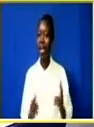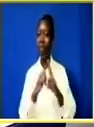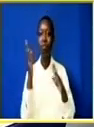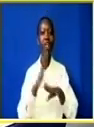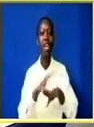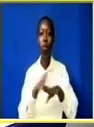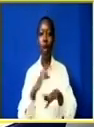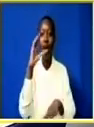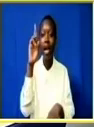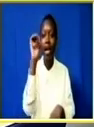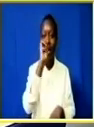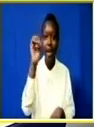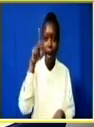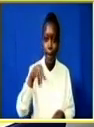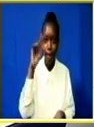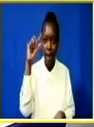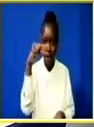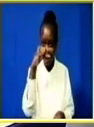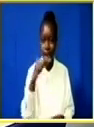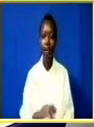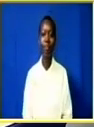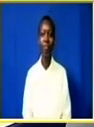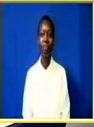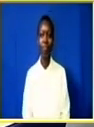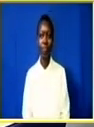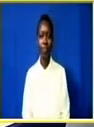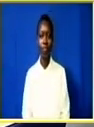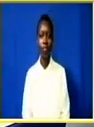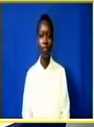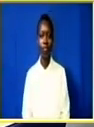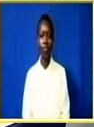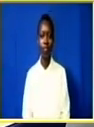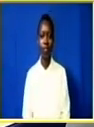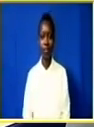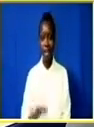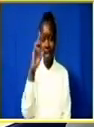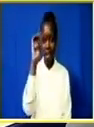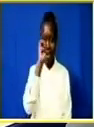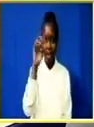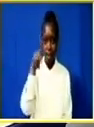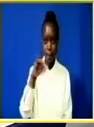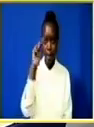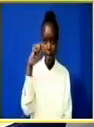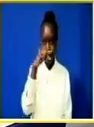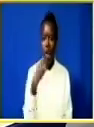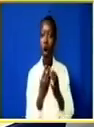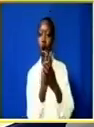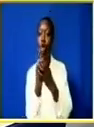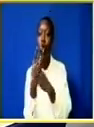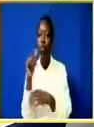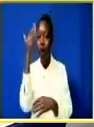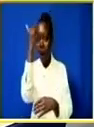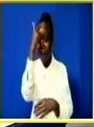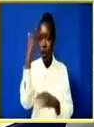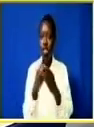They're called creeping. Sounds so creepy. Creeping crops. And that's why I was doing that. Yeah, they're so creepy. They just, yeah, creep around the